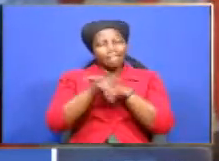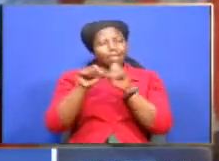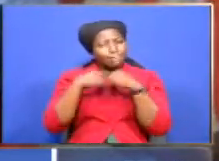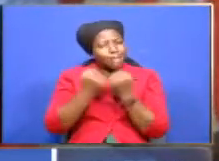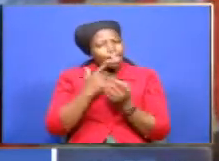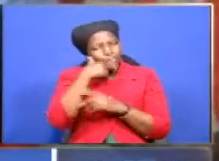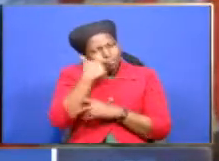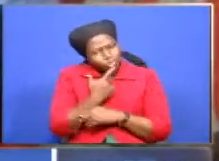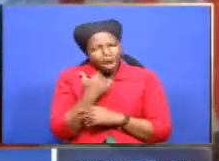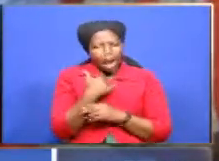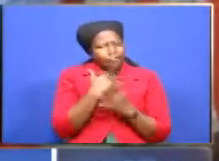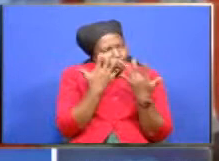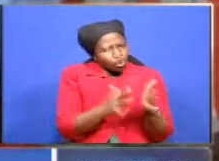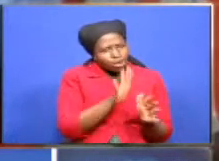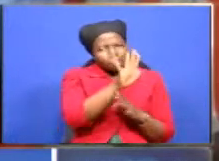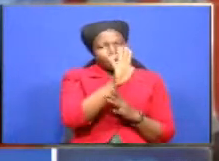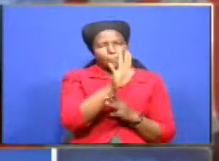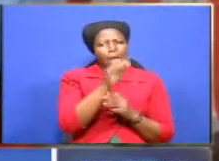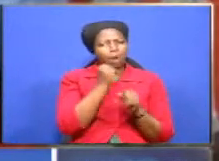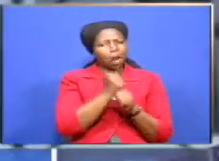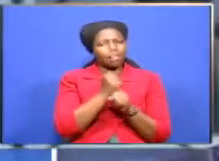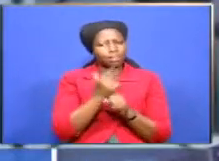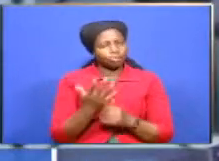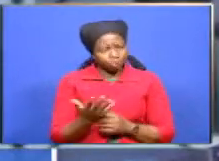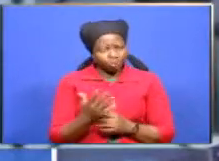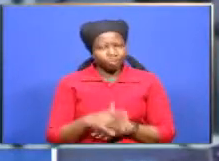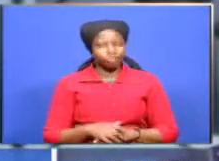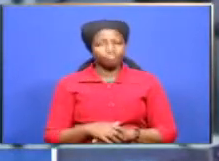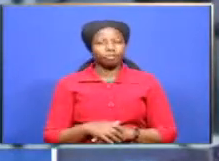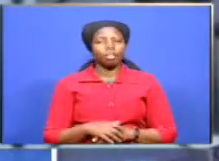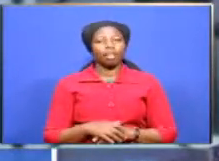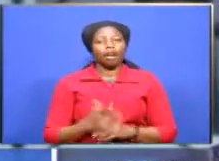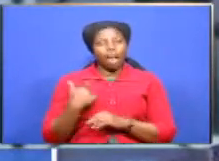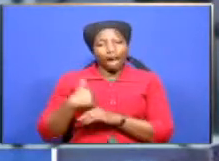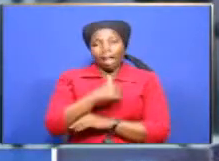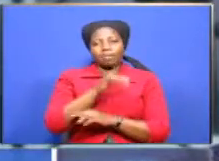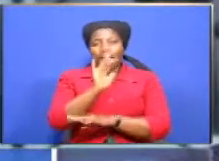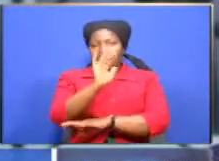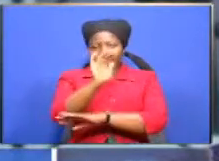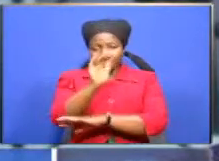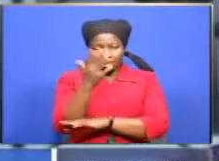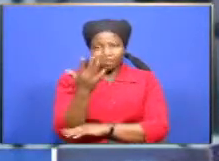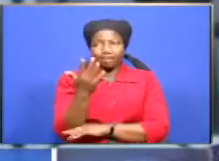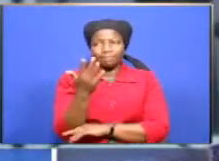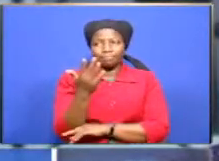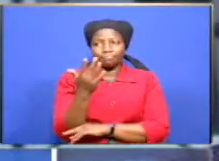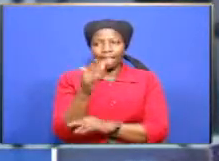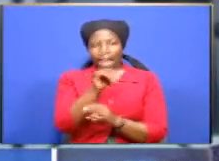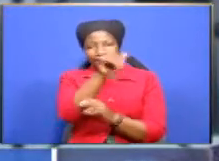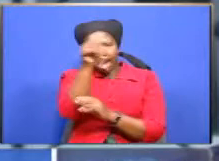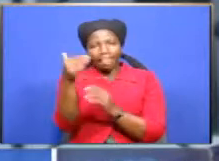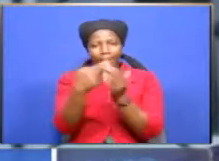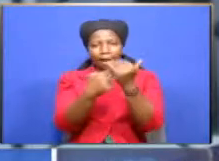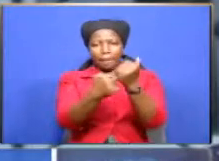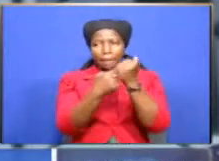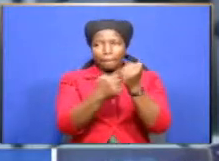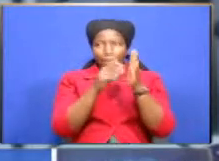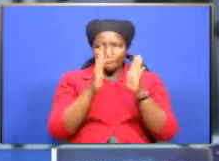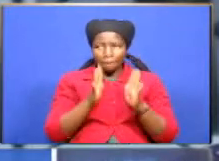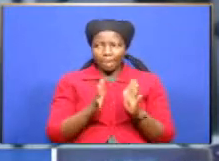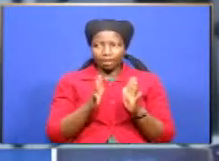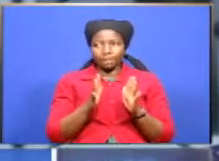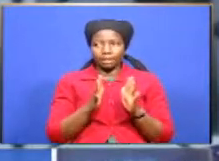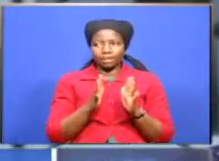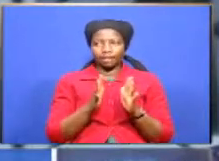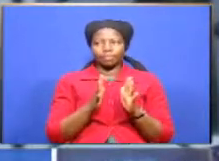mostly lost their only source of livelihoods. We therefore call on other partners,